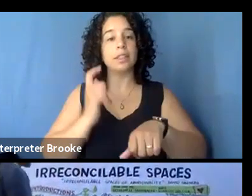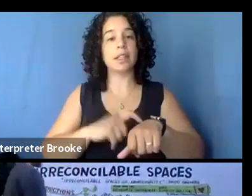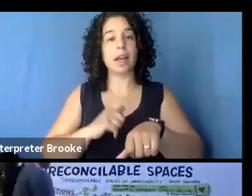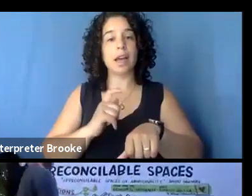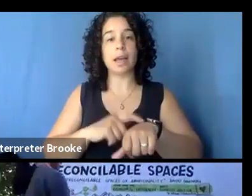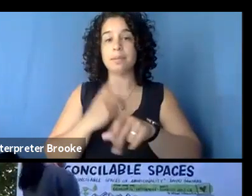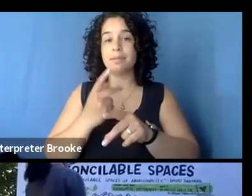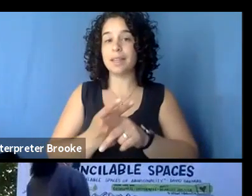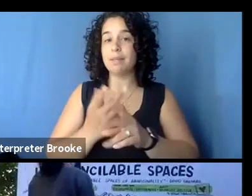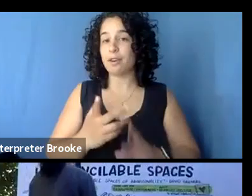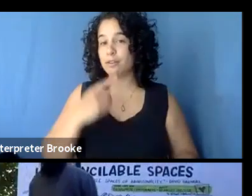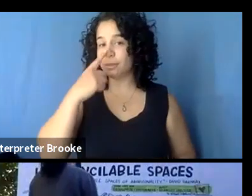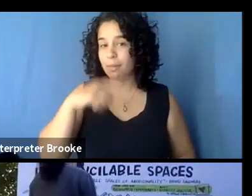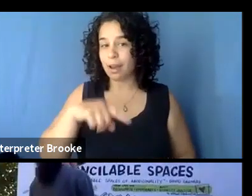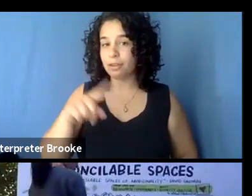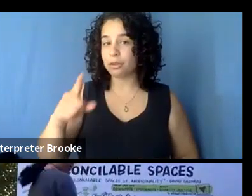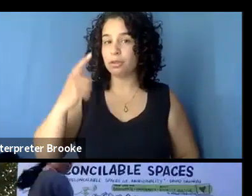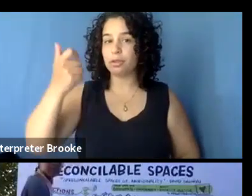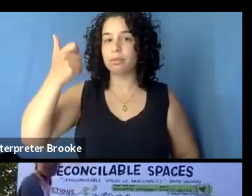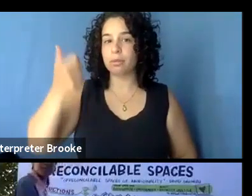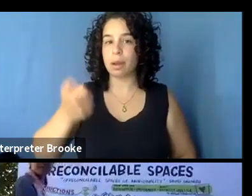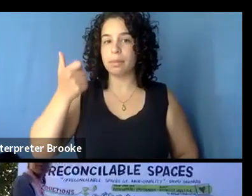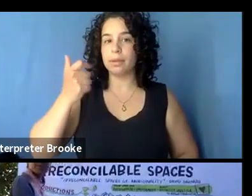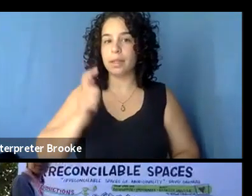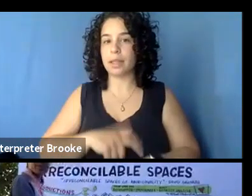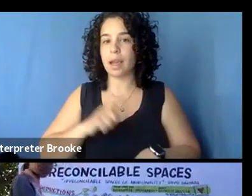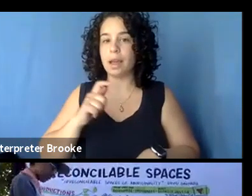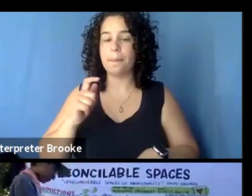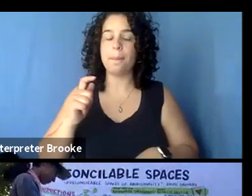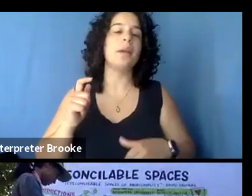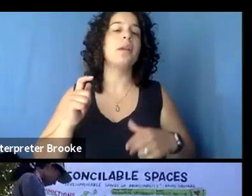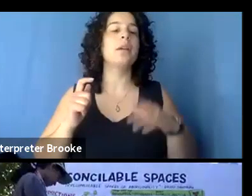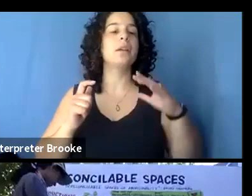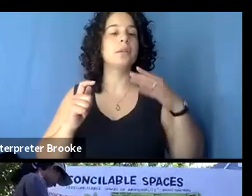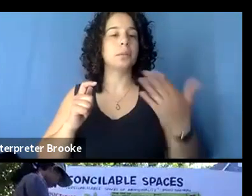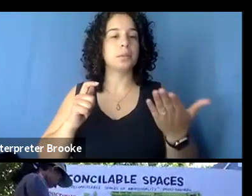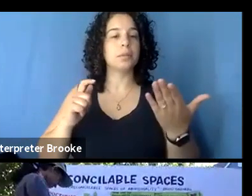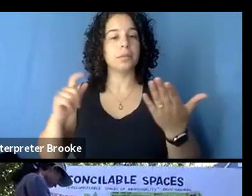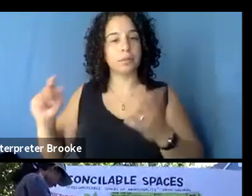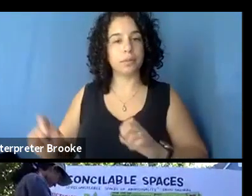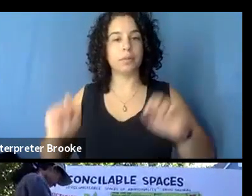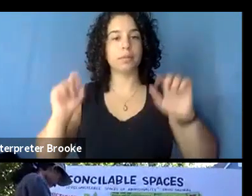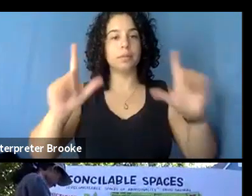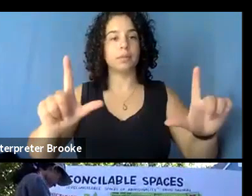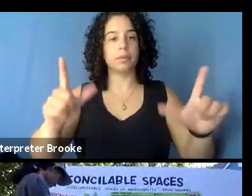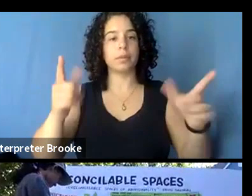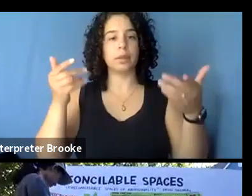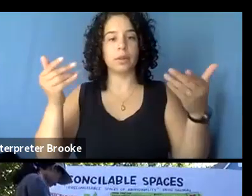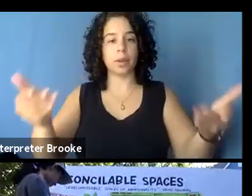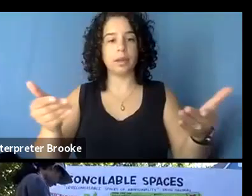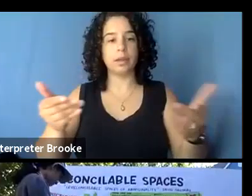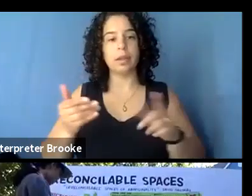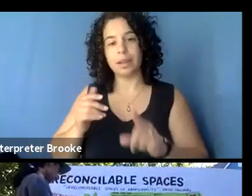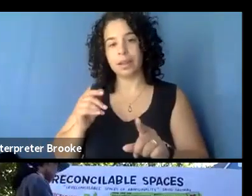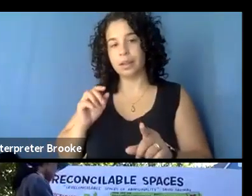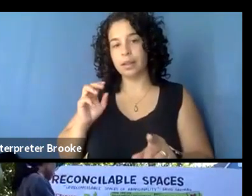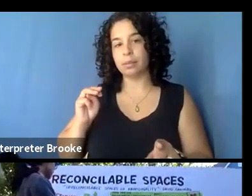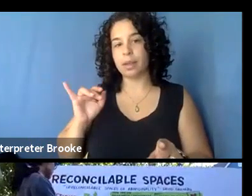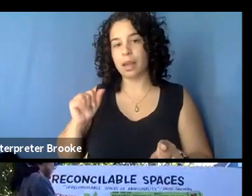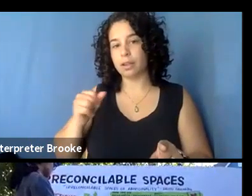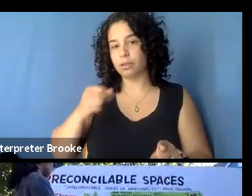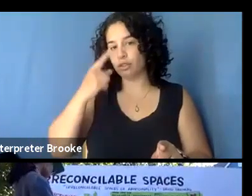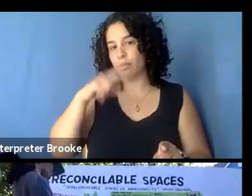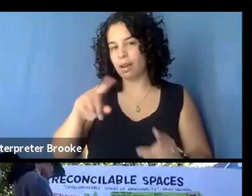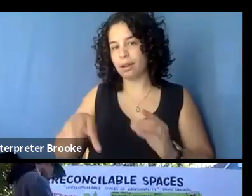to start the clock. I will invite the slide prompt to come up. Can I make one invitation before